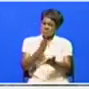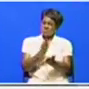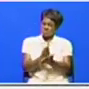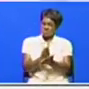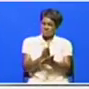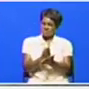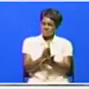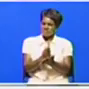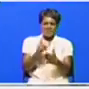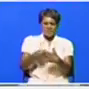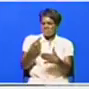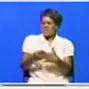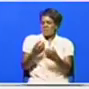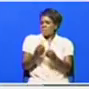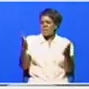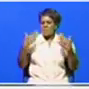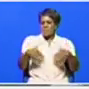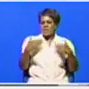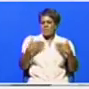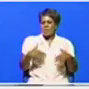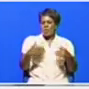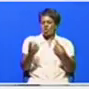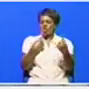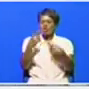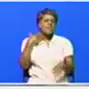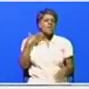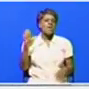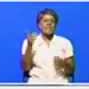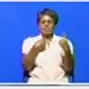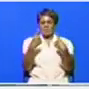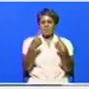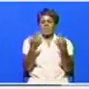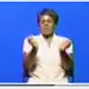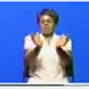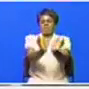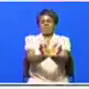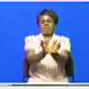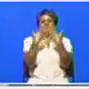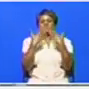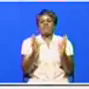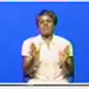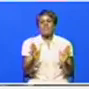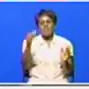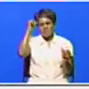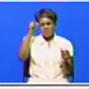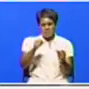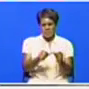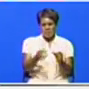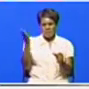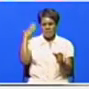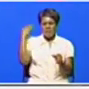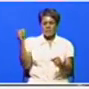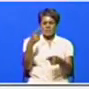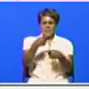if it was doing enough, then I think most of the people that have been talking about hate speech would have been arrested. Itakumbukwa kwamba mwaka